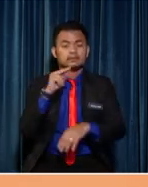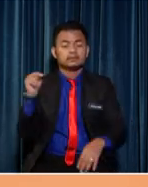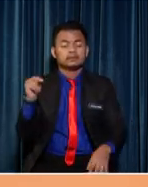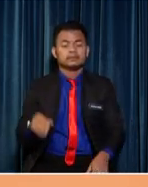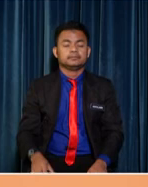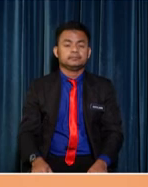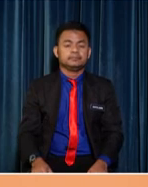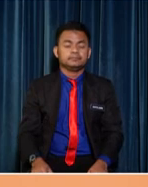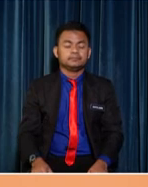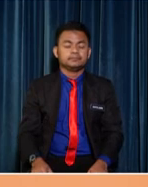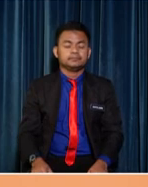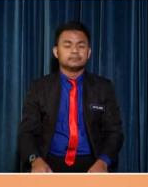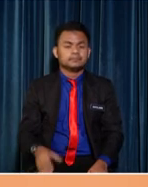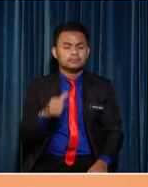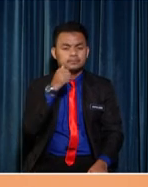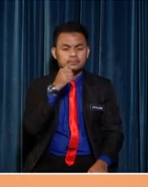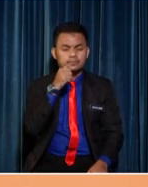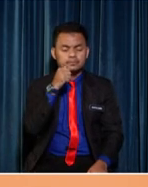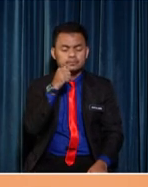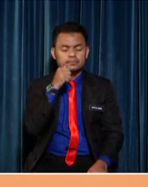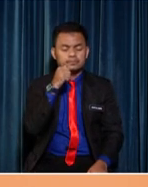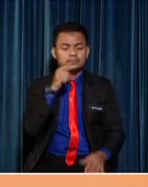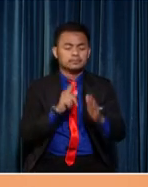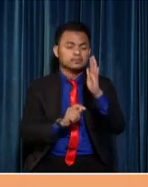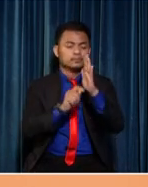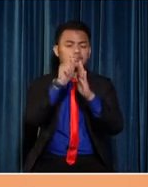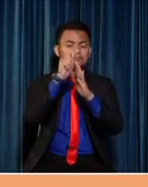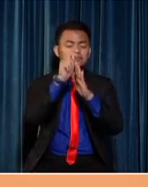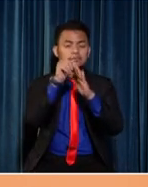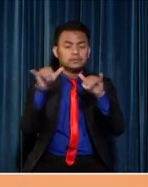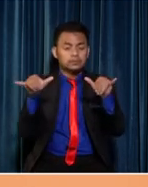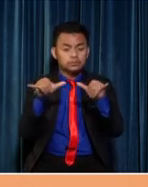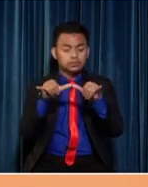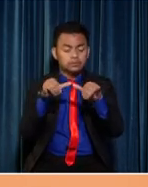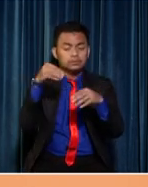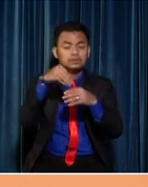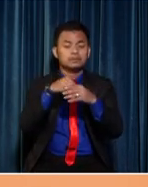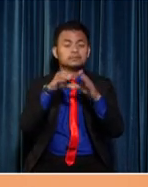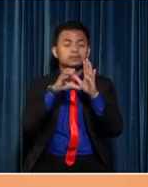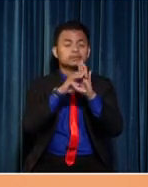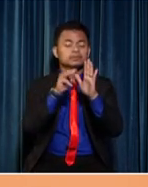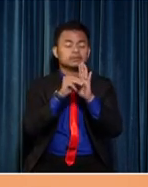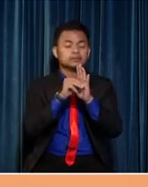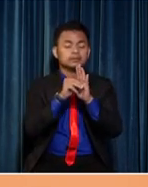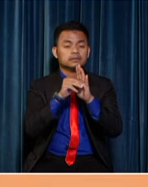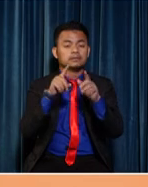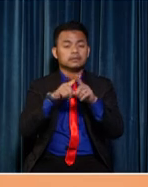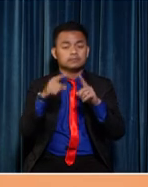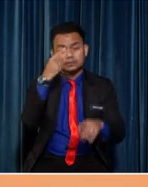Her girl's height is measured in centimeters. But for a school